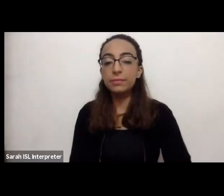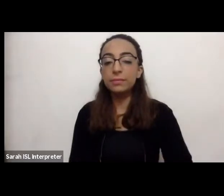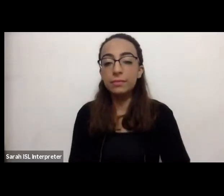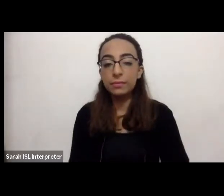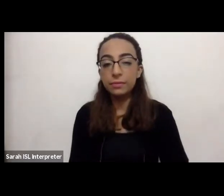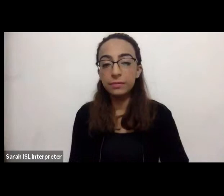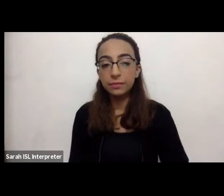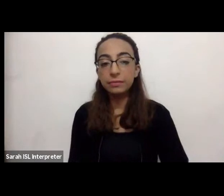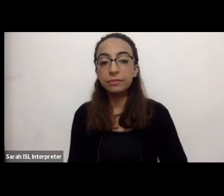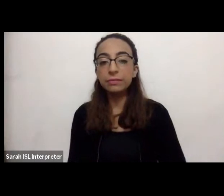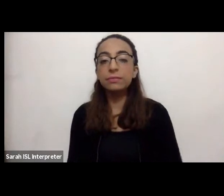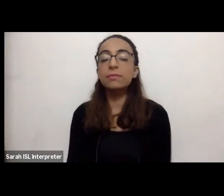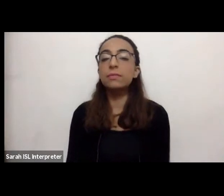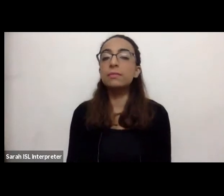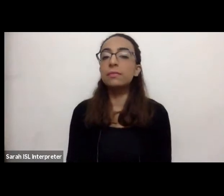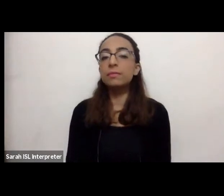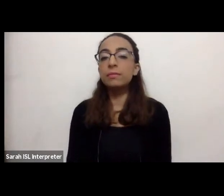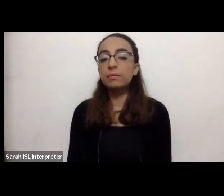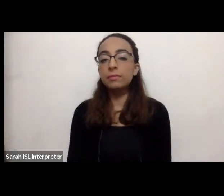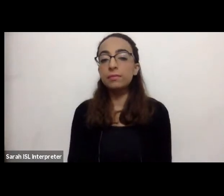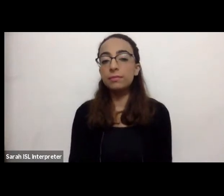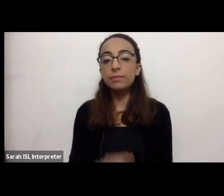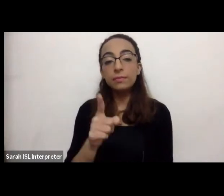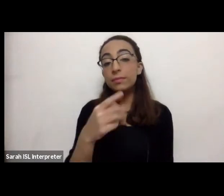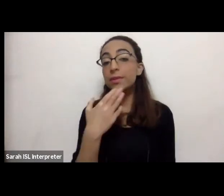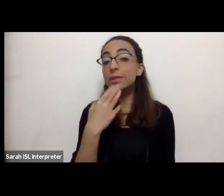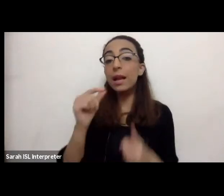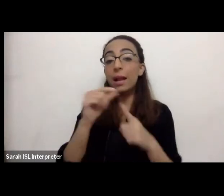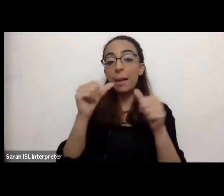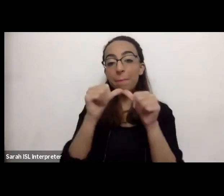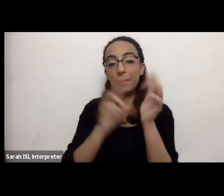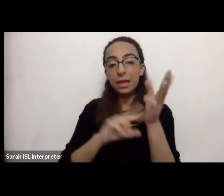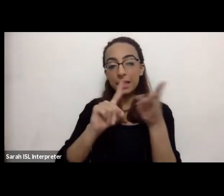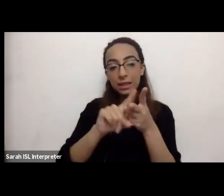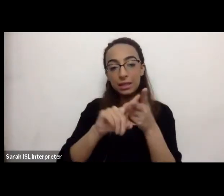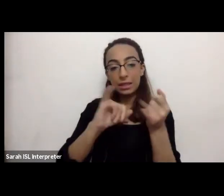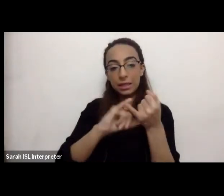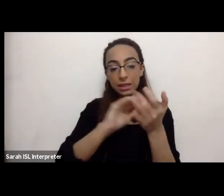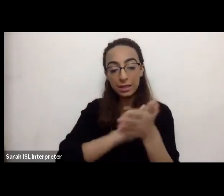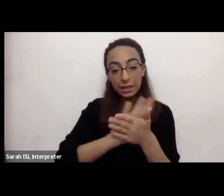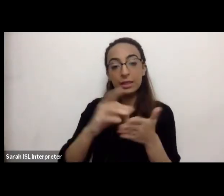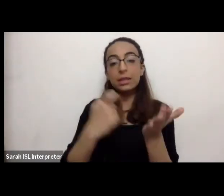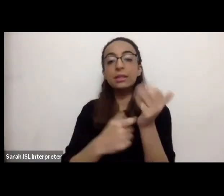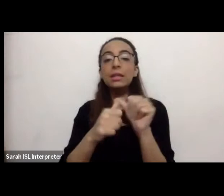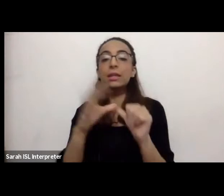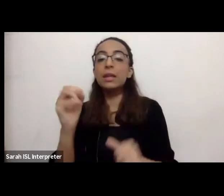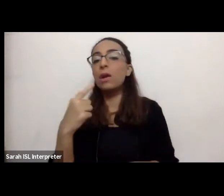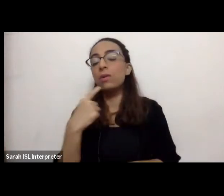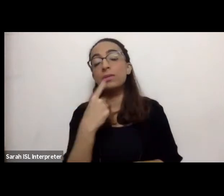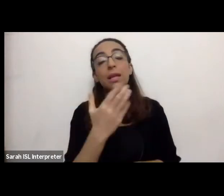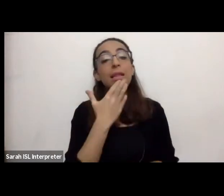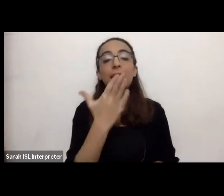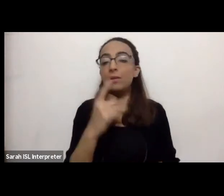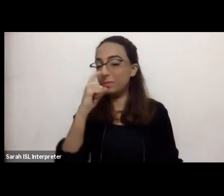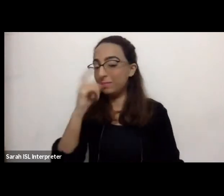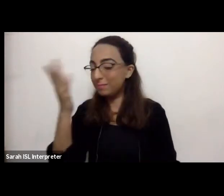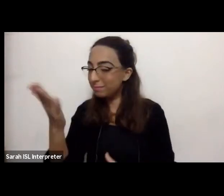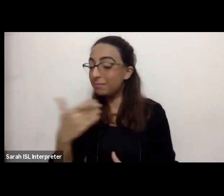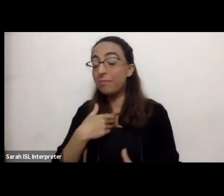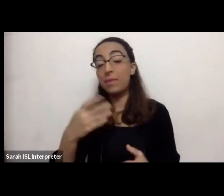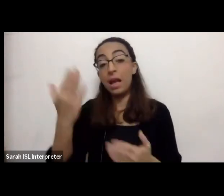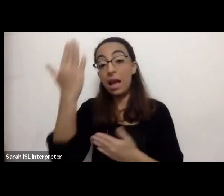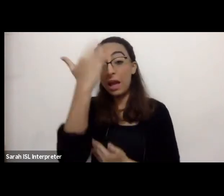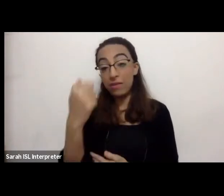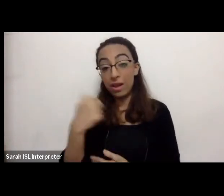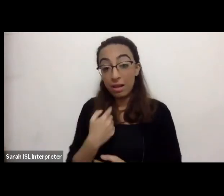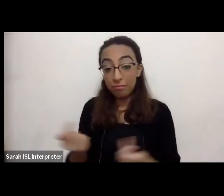Thank you, Sangeeta ji, and good evening, ladies and gentlemen. Thank you for inviting me. It's an honor to be sharing